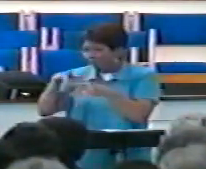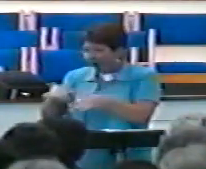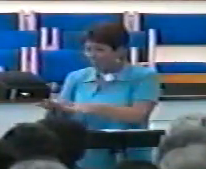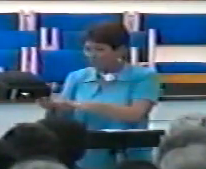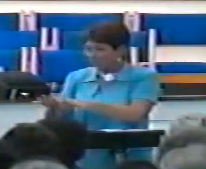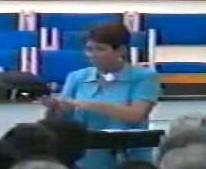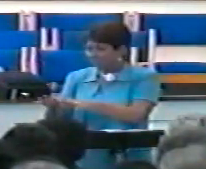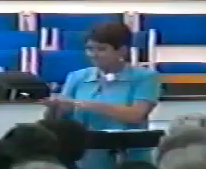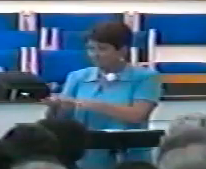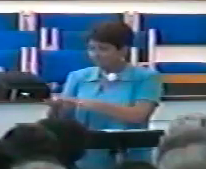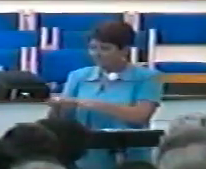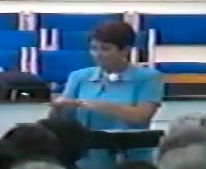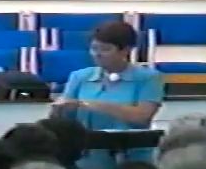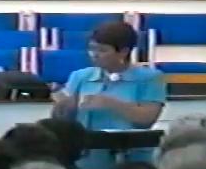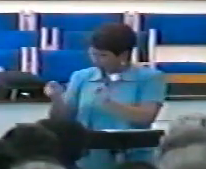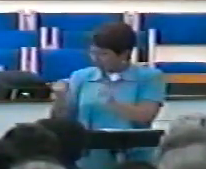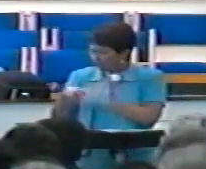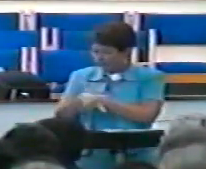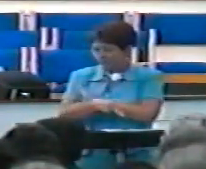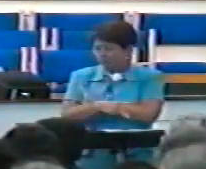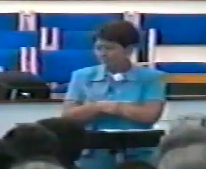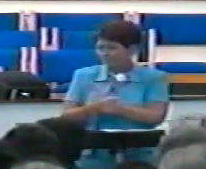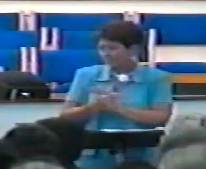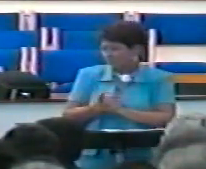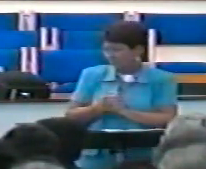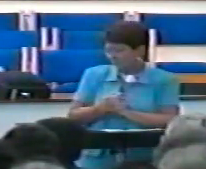Notice what he says here now.